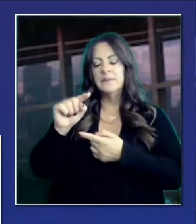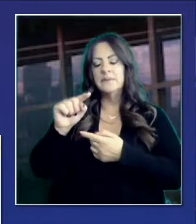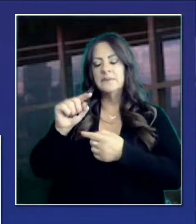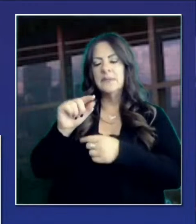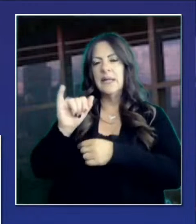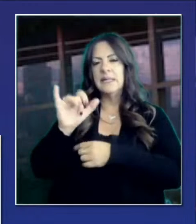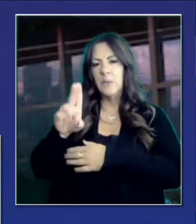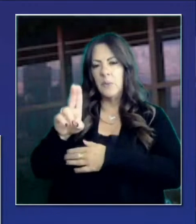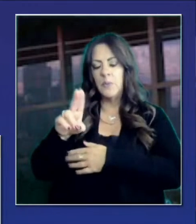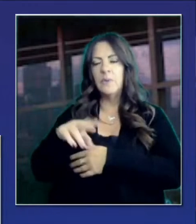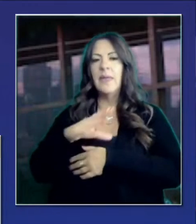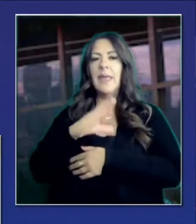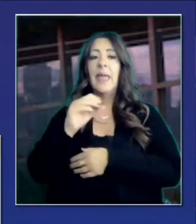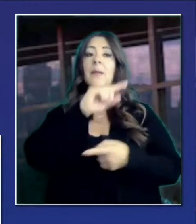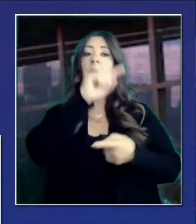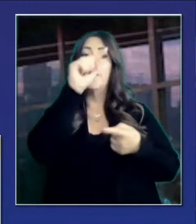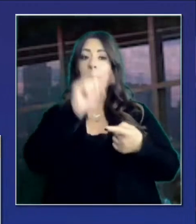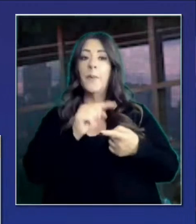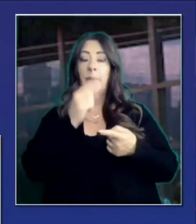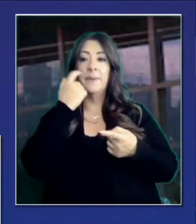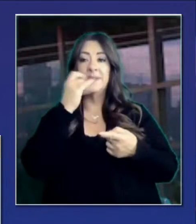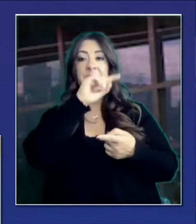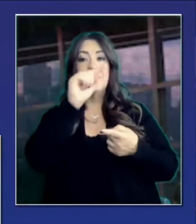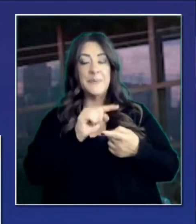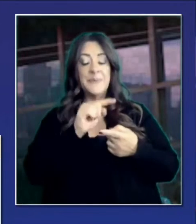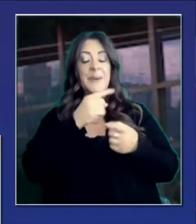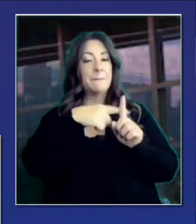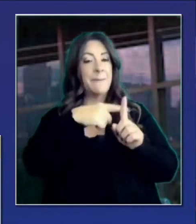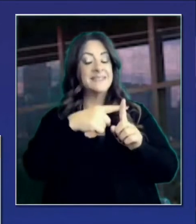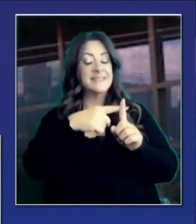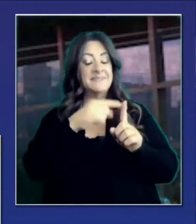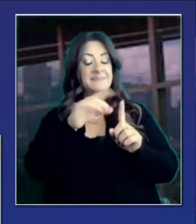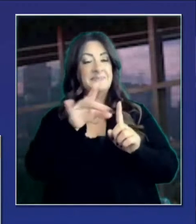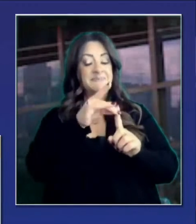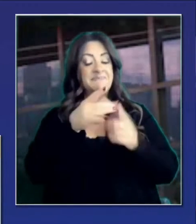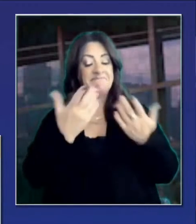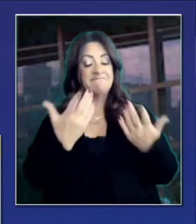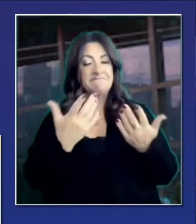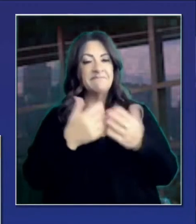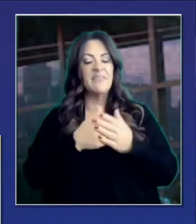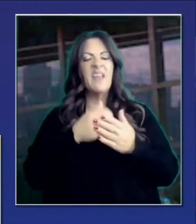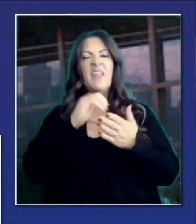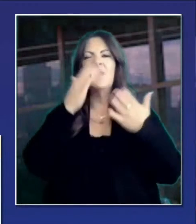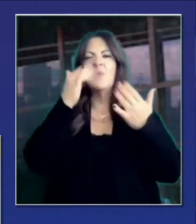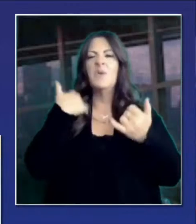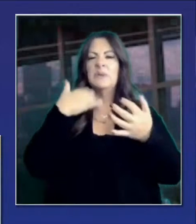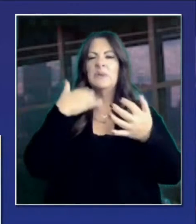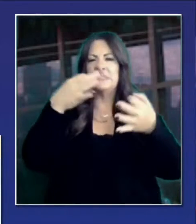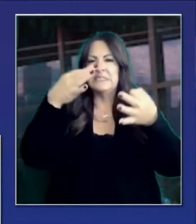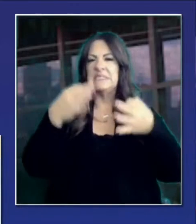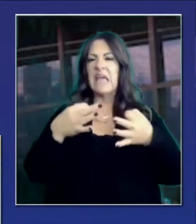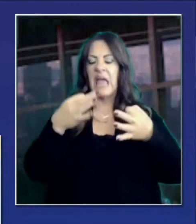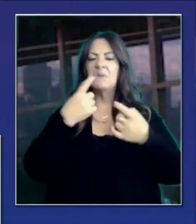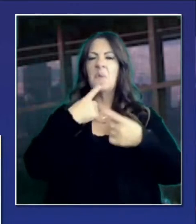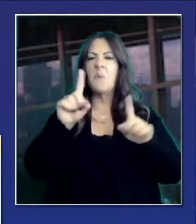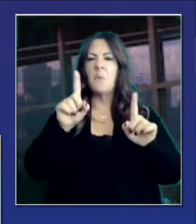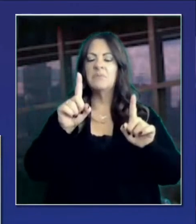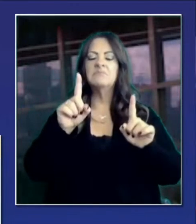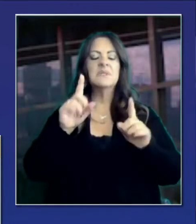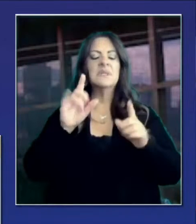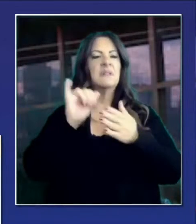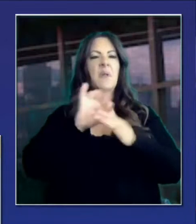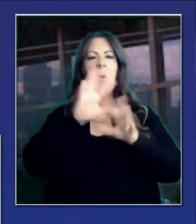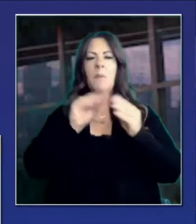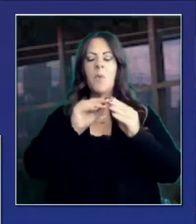decline in hospitalizations and more declines in ICUs, and that's why we're lifting that stay-at-home order effective immediately